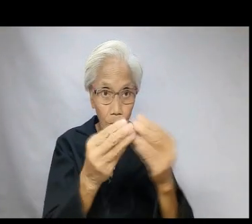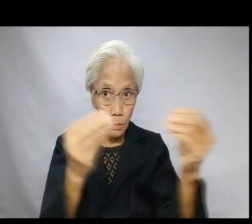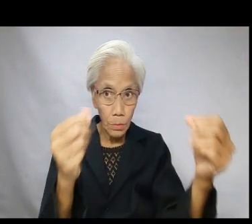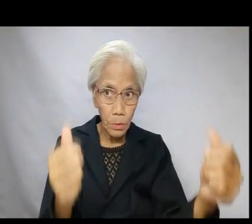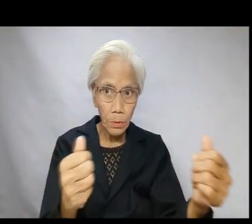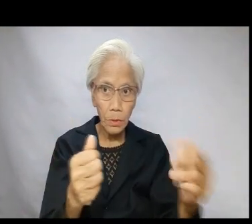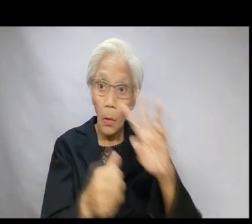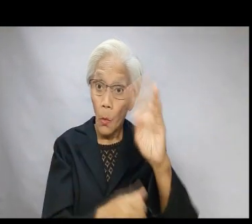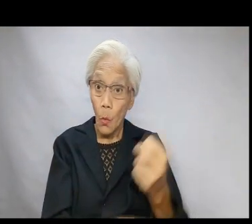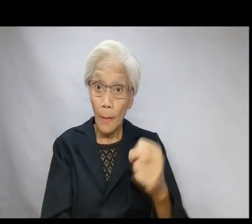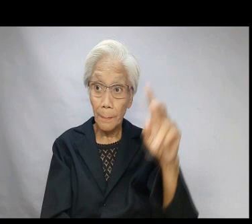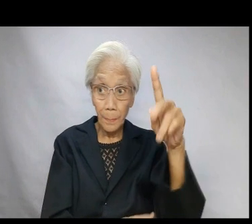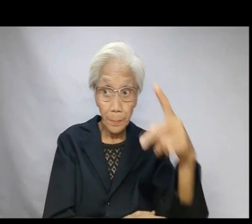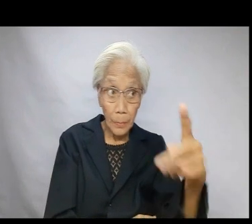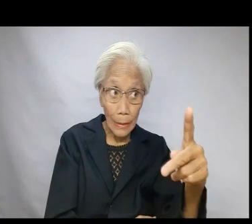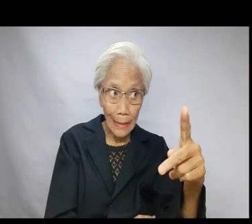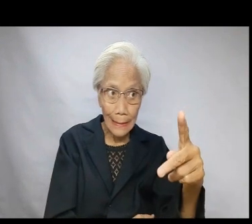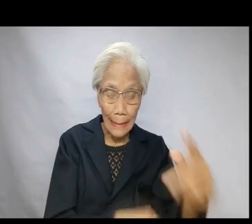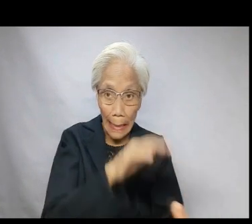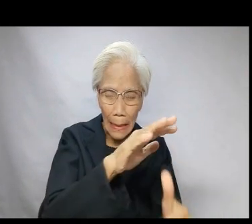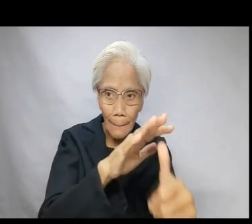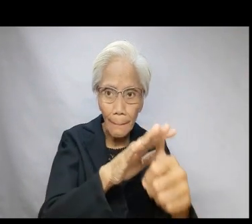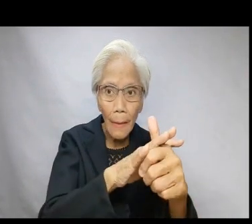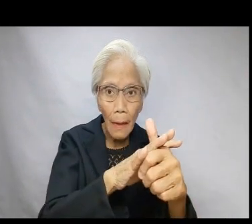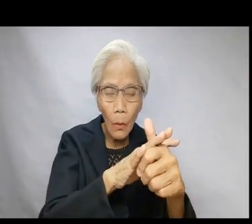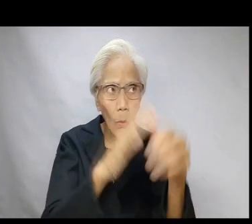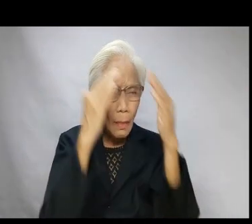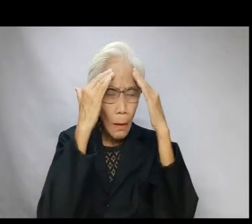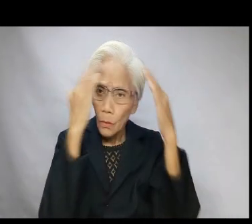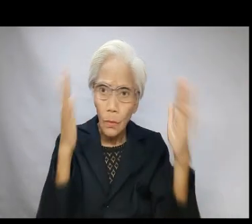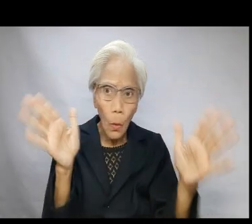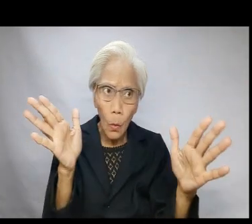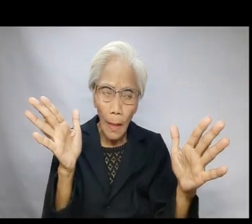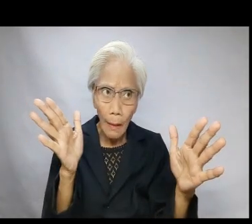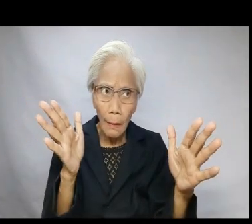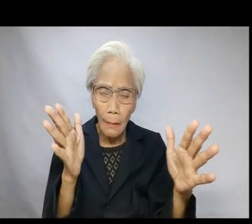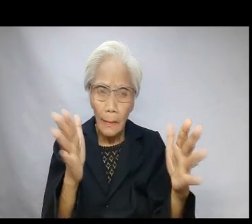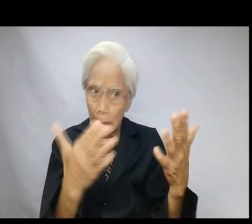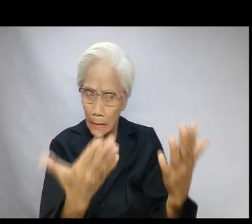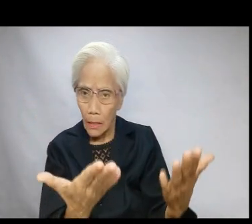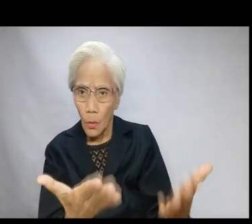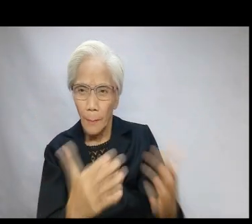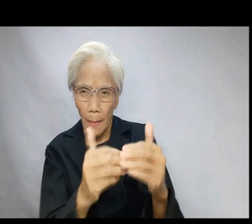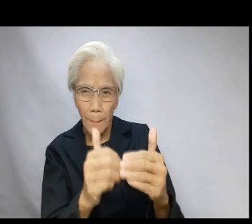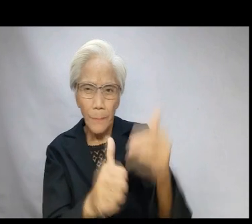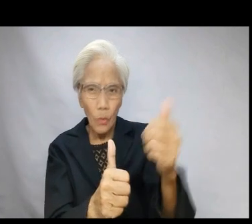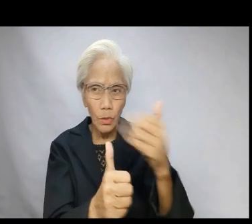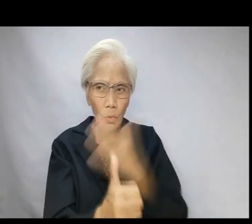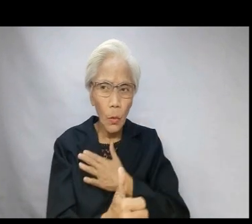nothing but material and temporal solutions, when polydipsic thirst strikes,